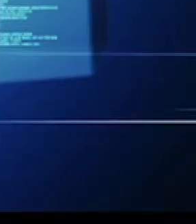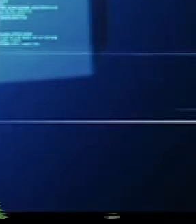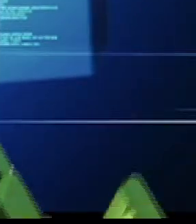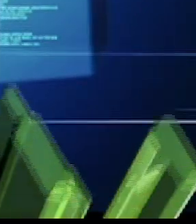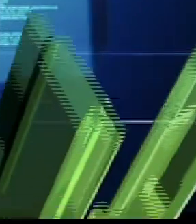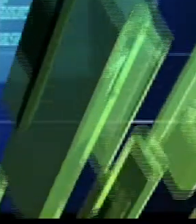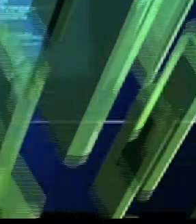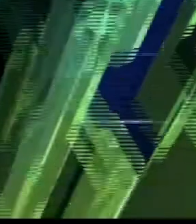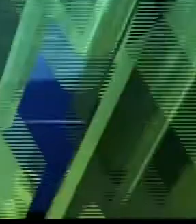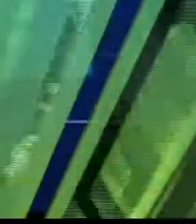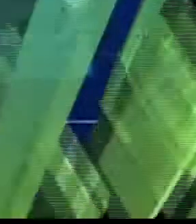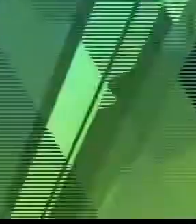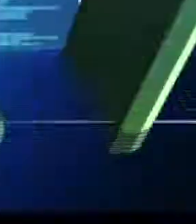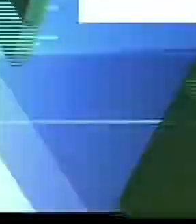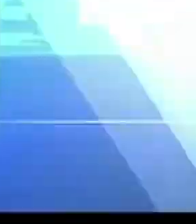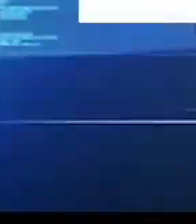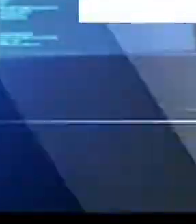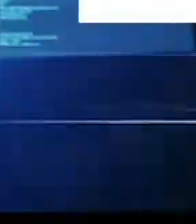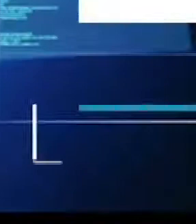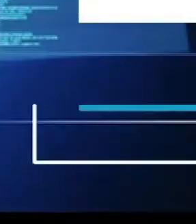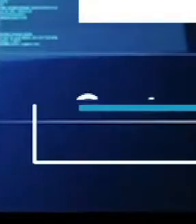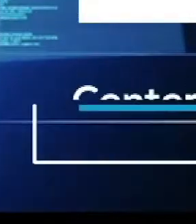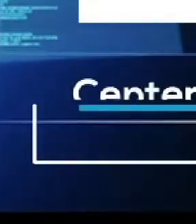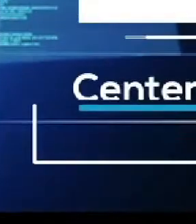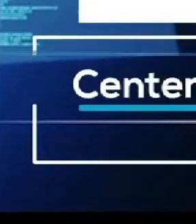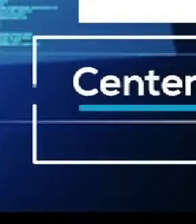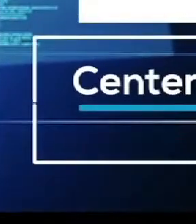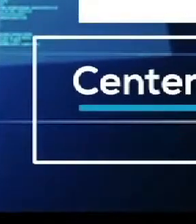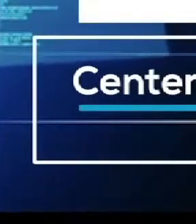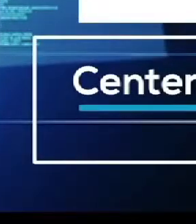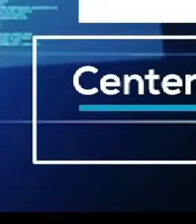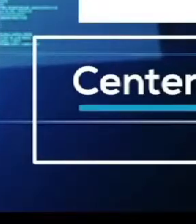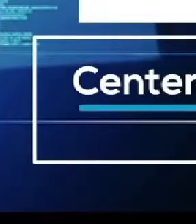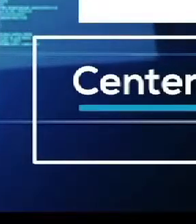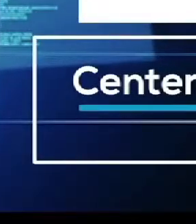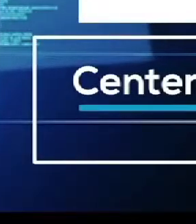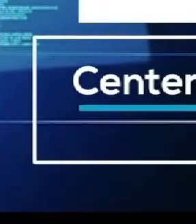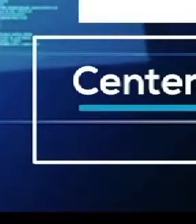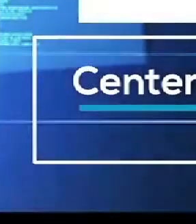This is ZNS Total Sports, brought to you by Fourth Terrace Diagnostic Center.